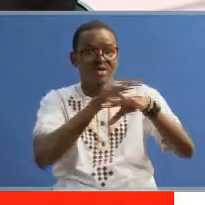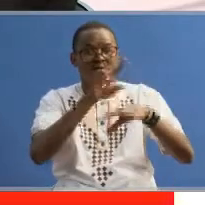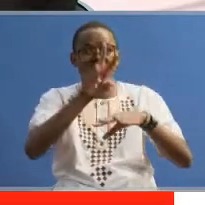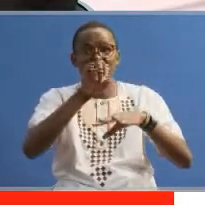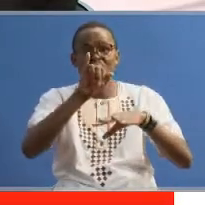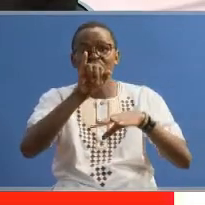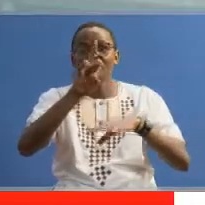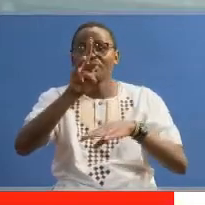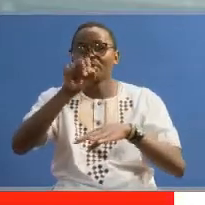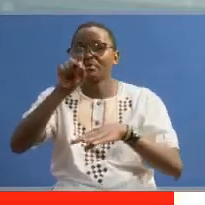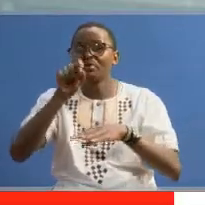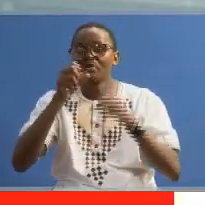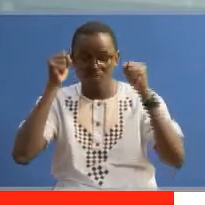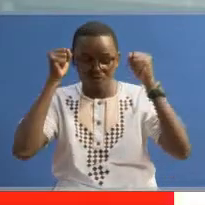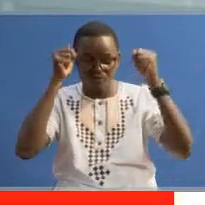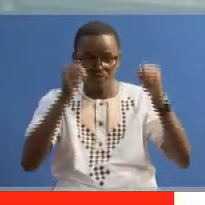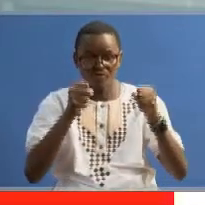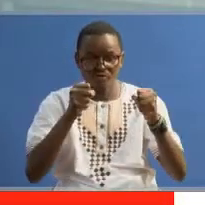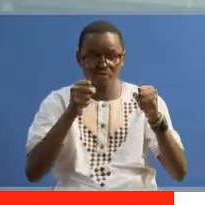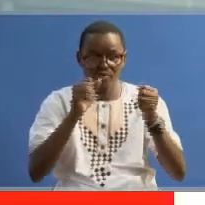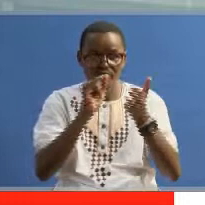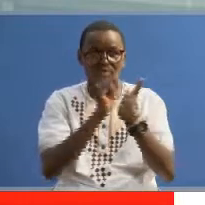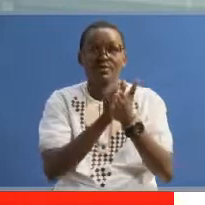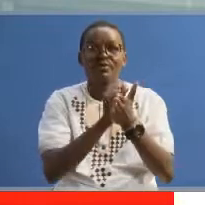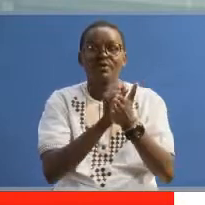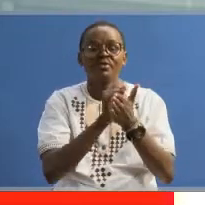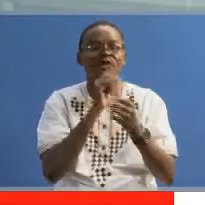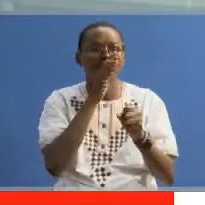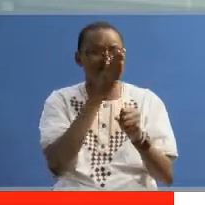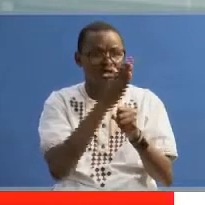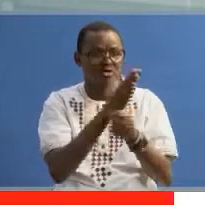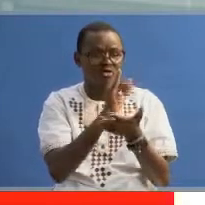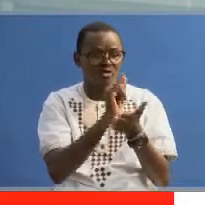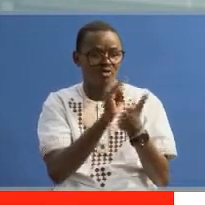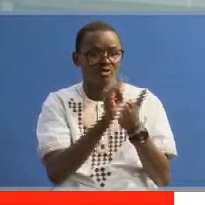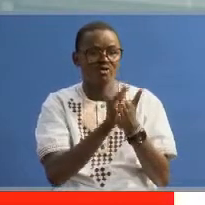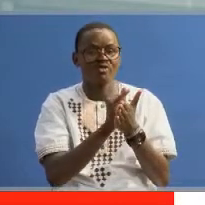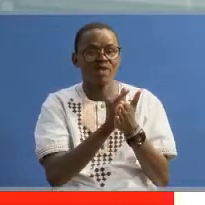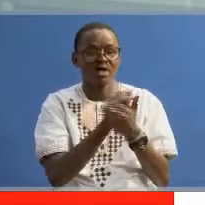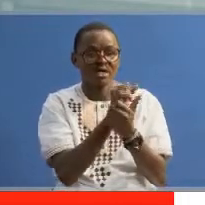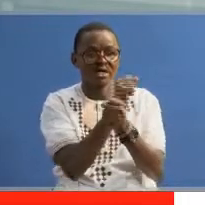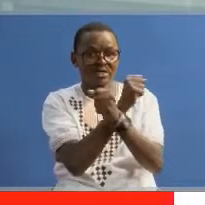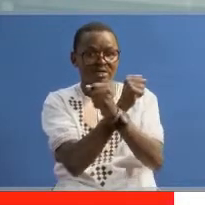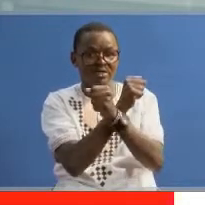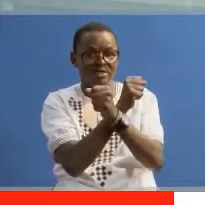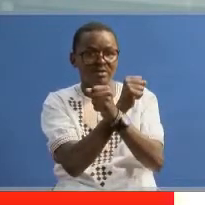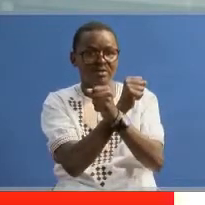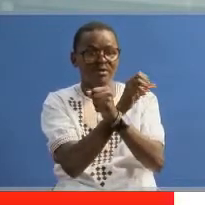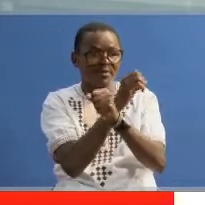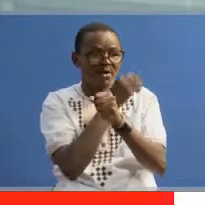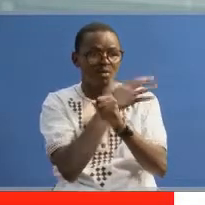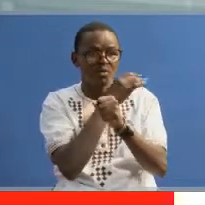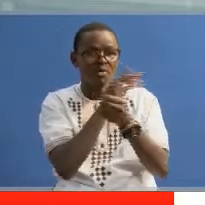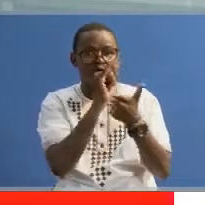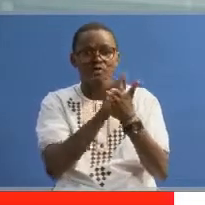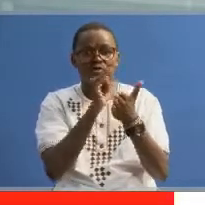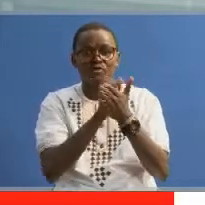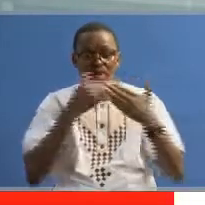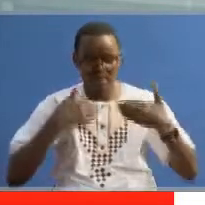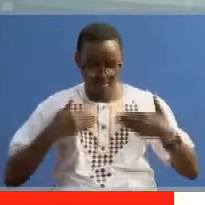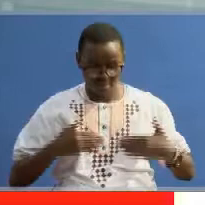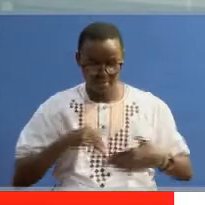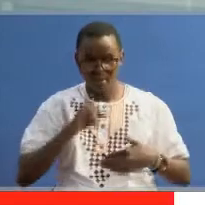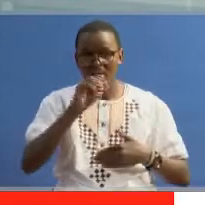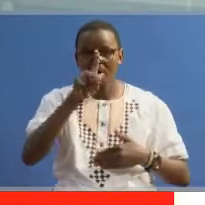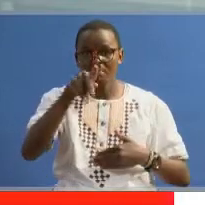speak up and confidently so that they're even assured of their safety post them lodging complaints with such oversight bodies as